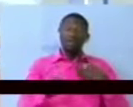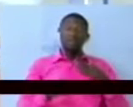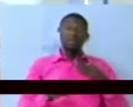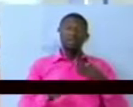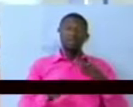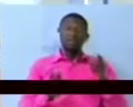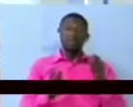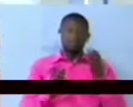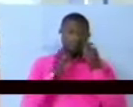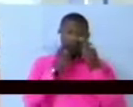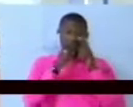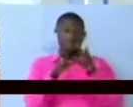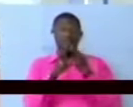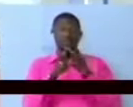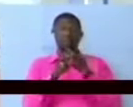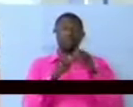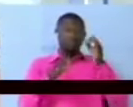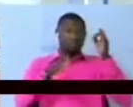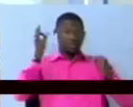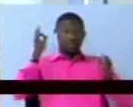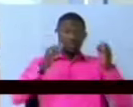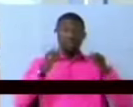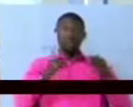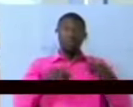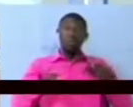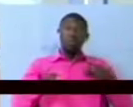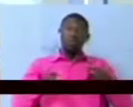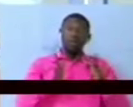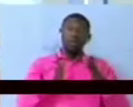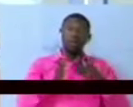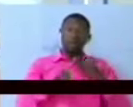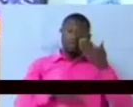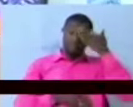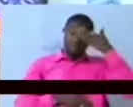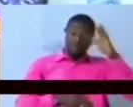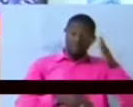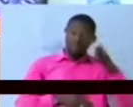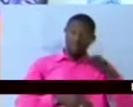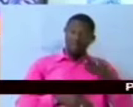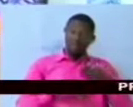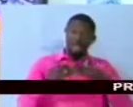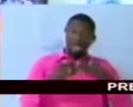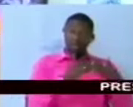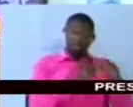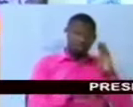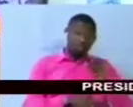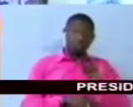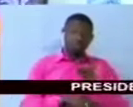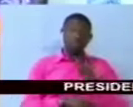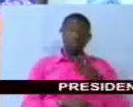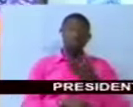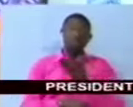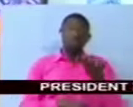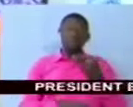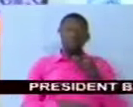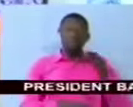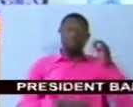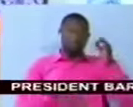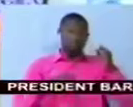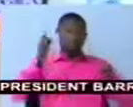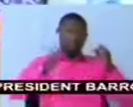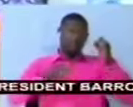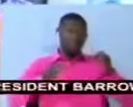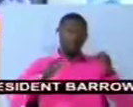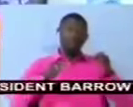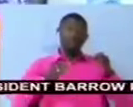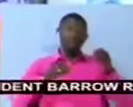the way they behaved. Very good. Mutah magistrate bine. That's the reason why the magistrate said. Nanko transfer Banyul High Court.